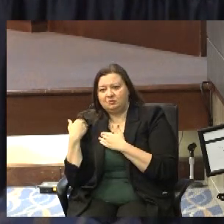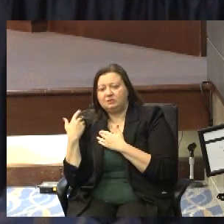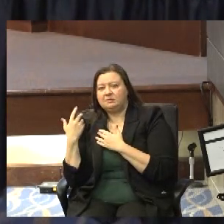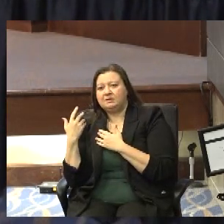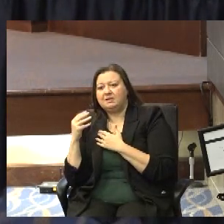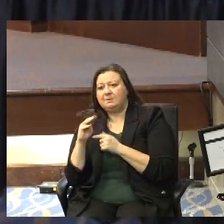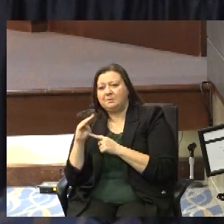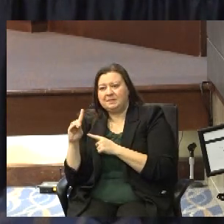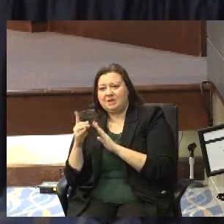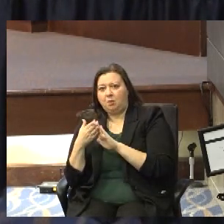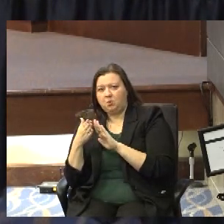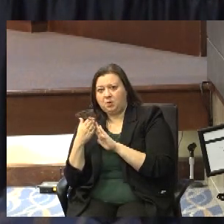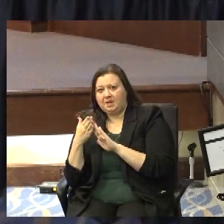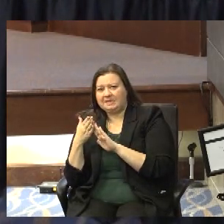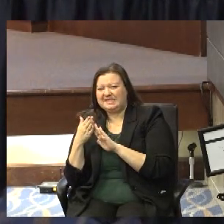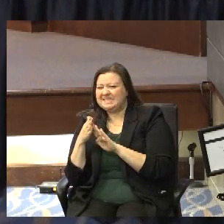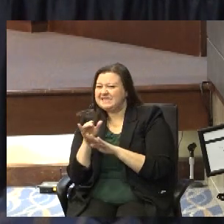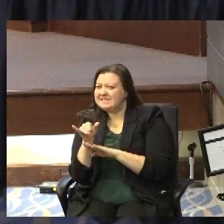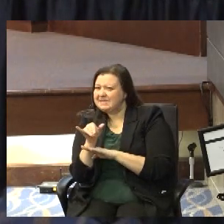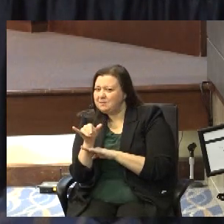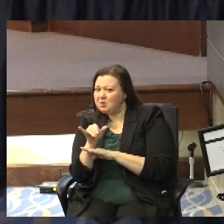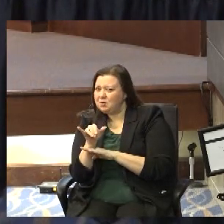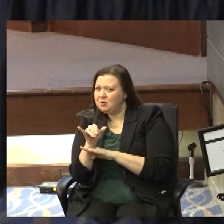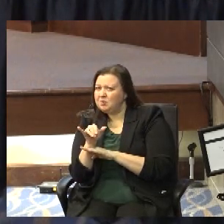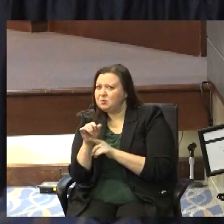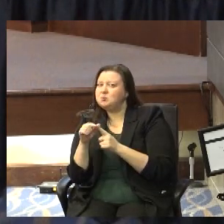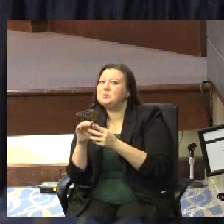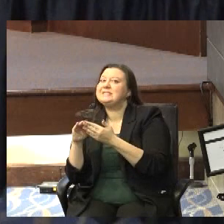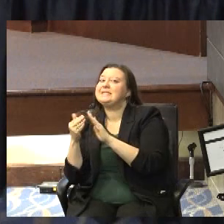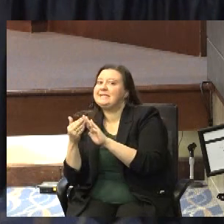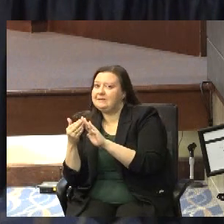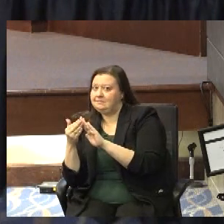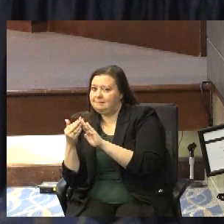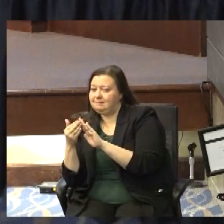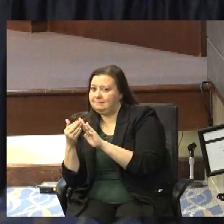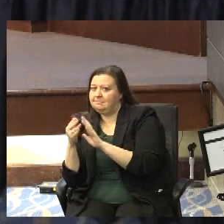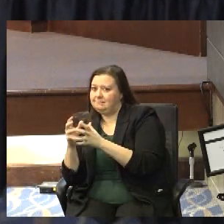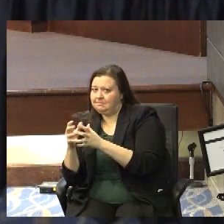operates with very similar powers and authorities to a city. Mm-hmm.